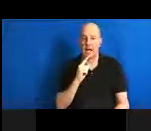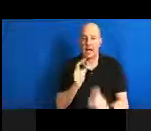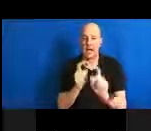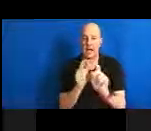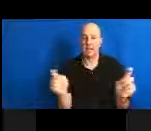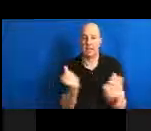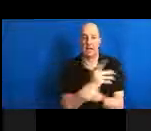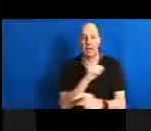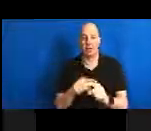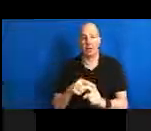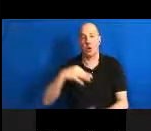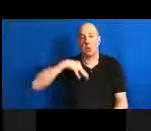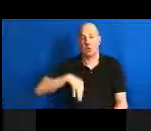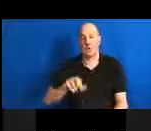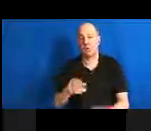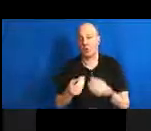losses.